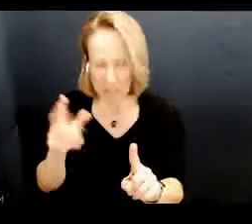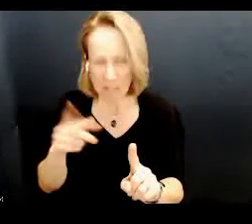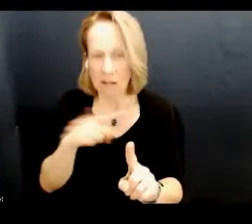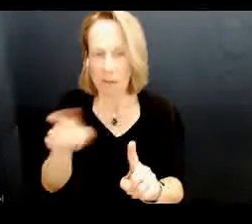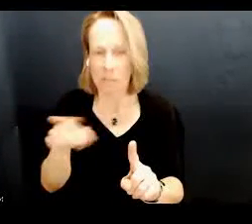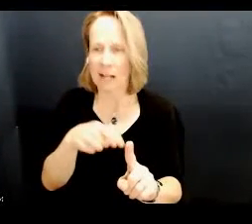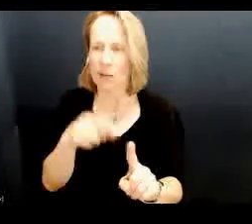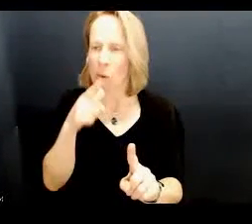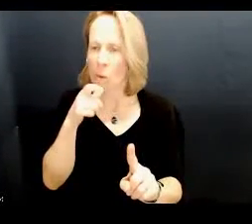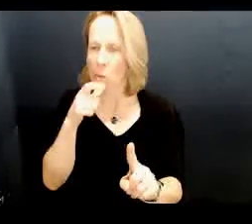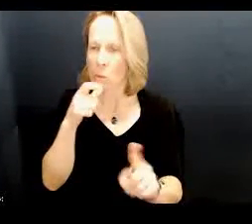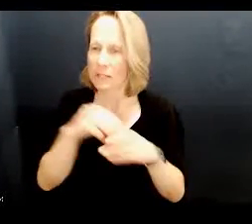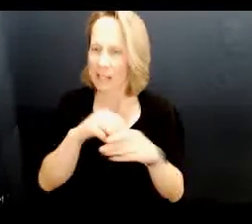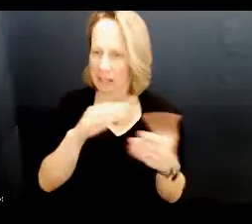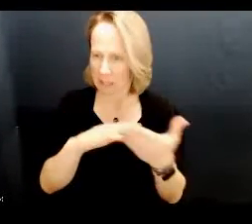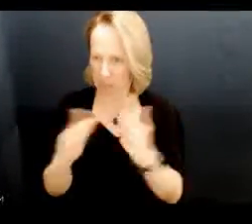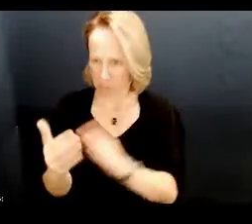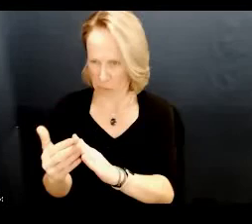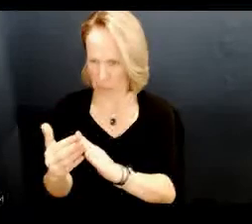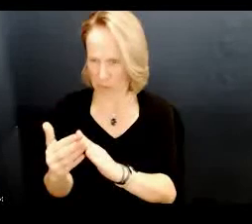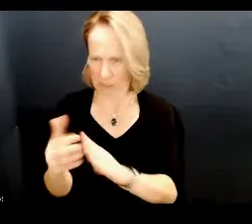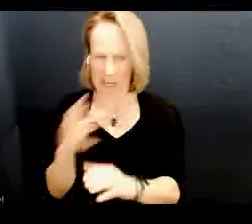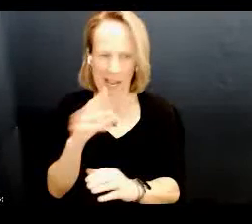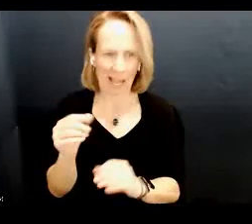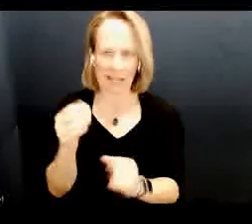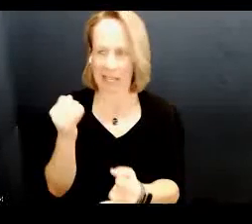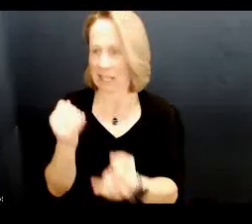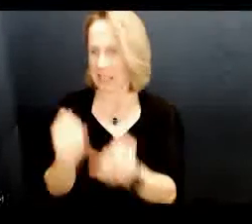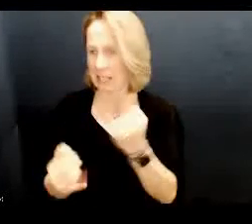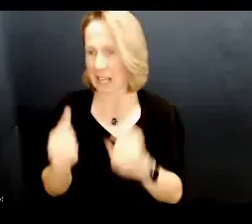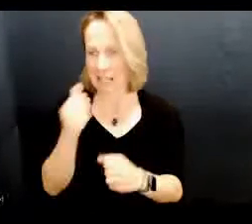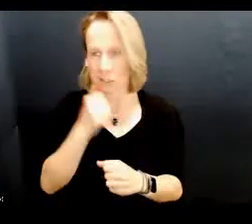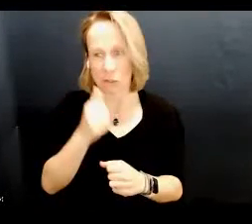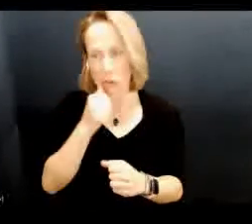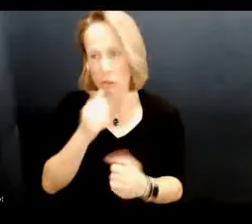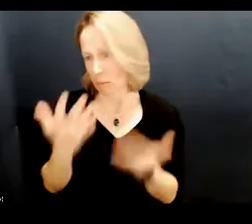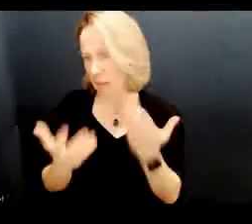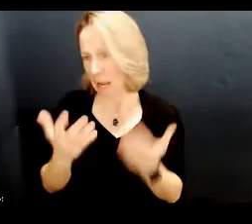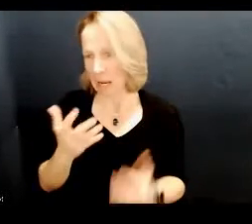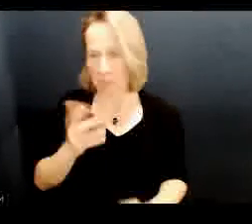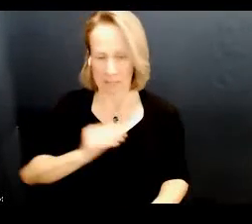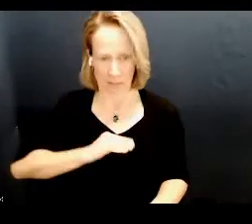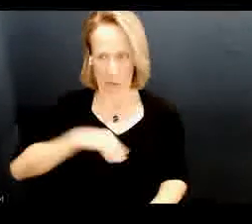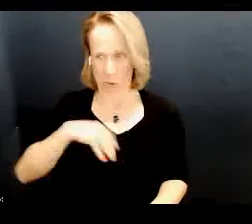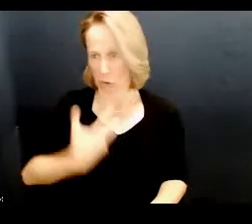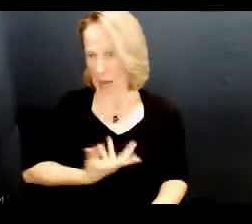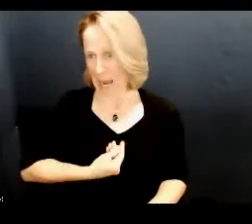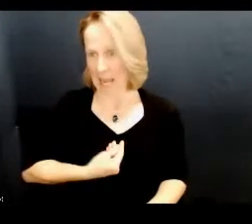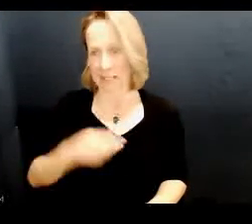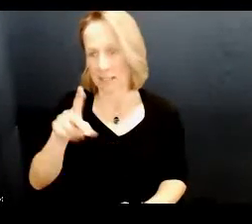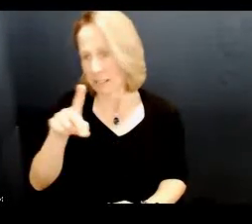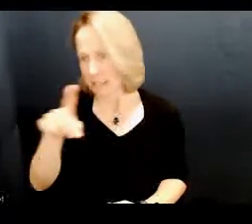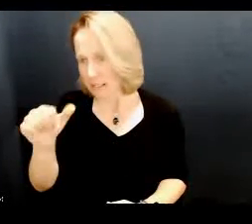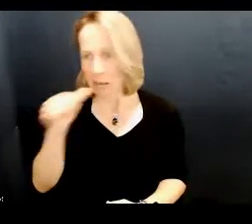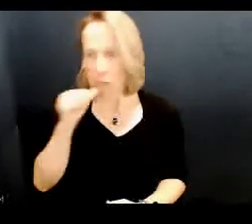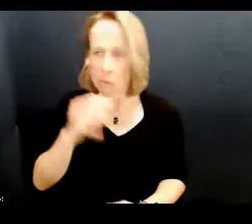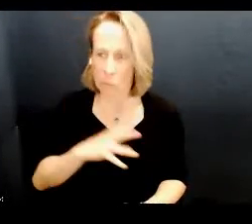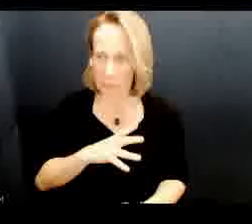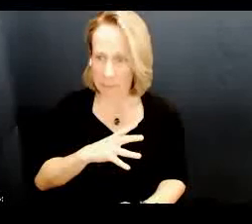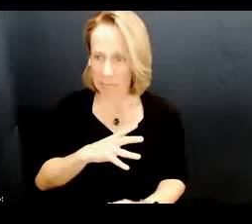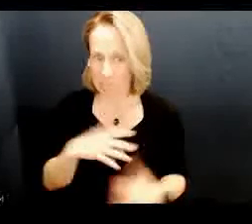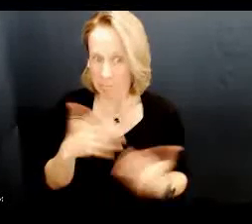our community. And the last girl may be a trans disabled woman, right? There may be many